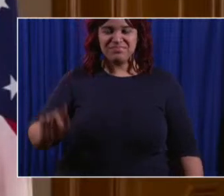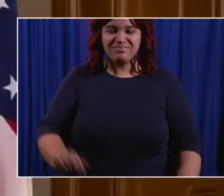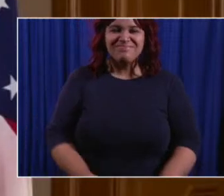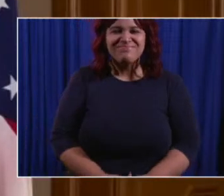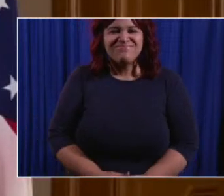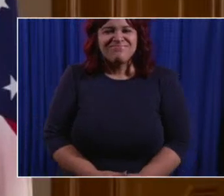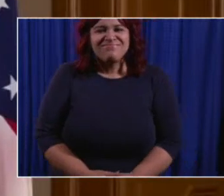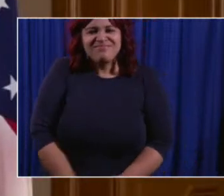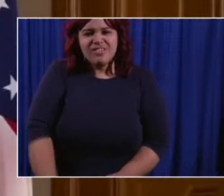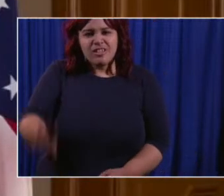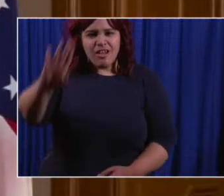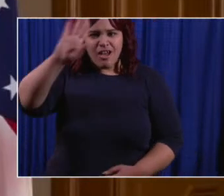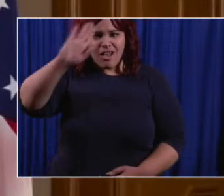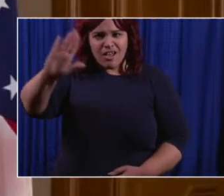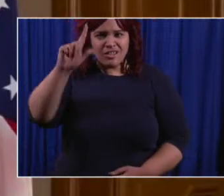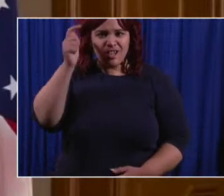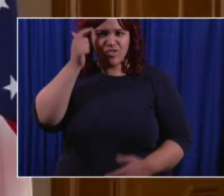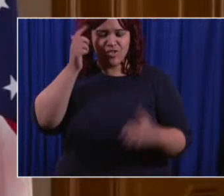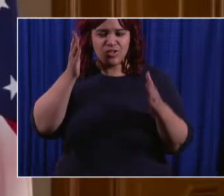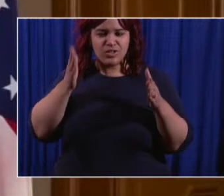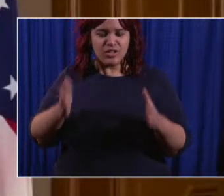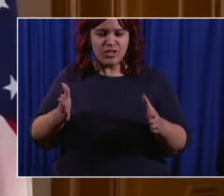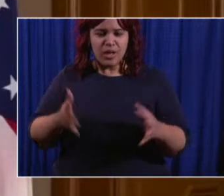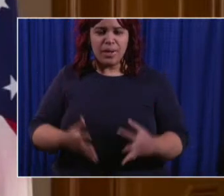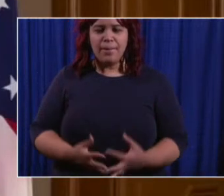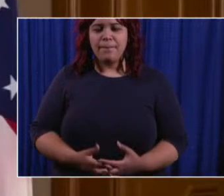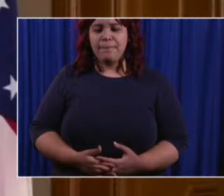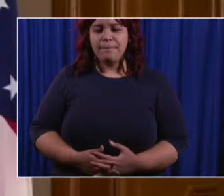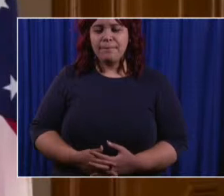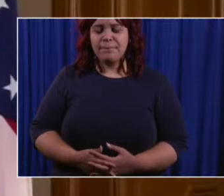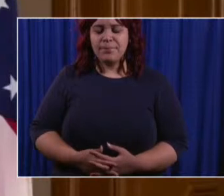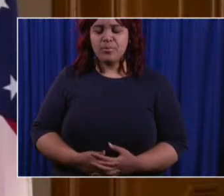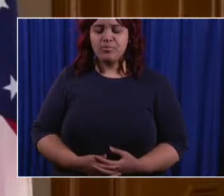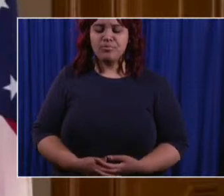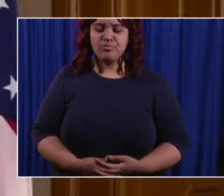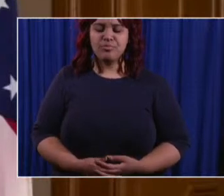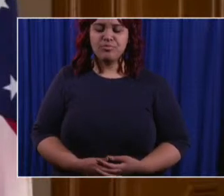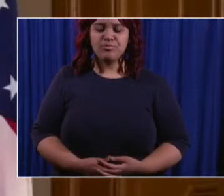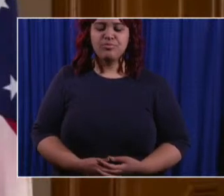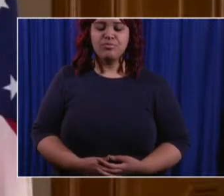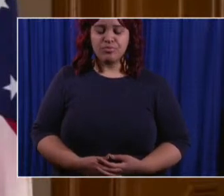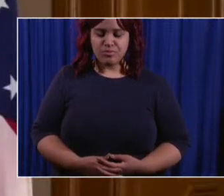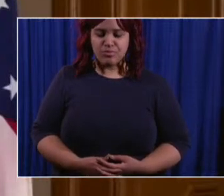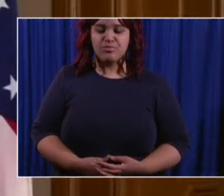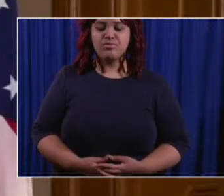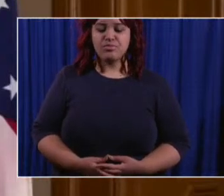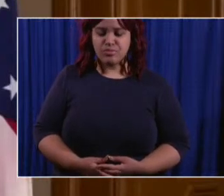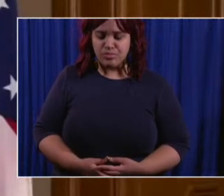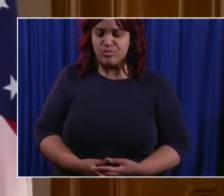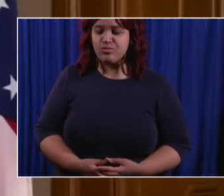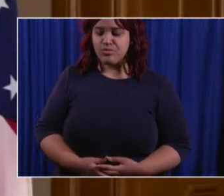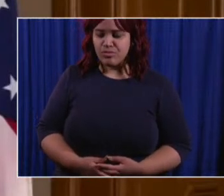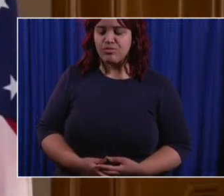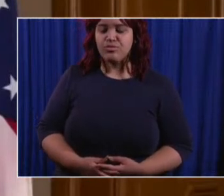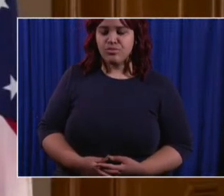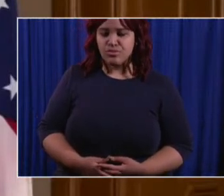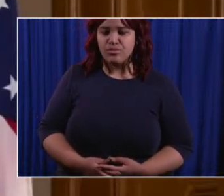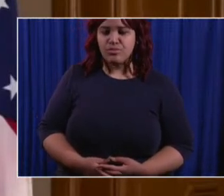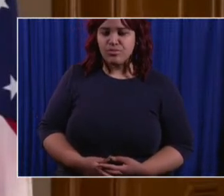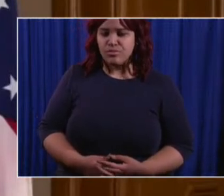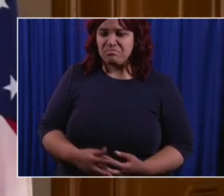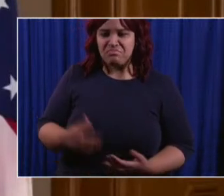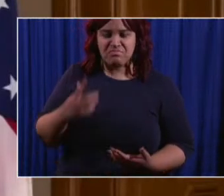Hi, Governor. Hey, Jeff. Mass shootings in Ohio, including the one in Columbus